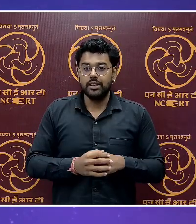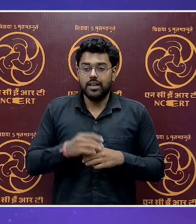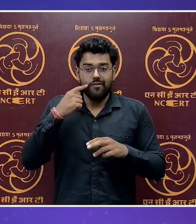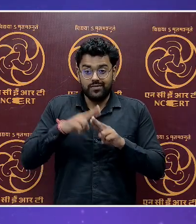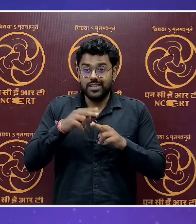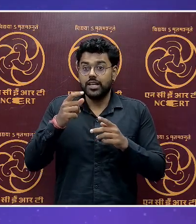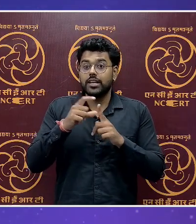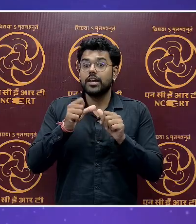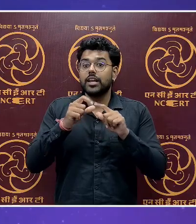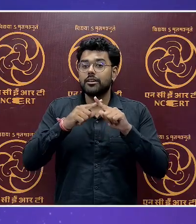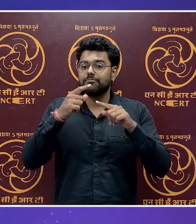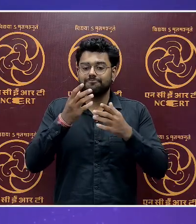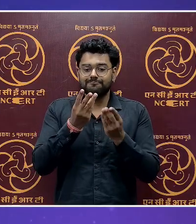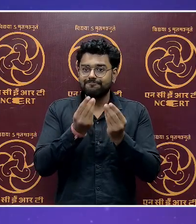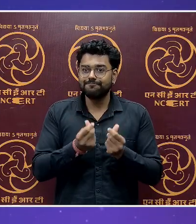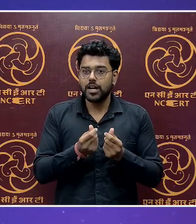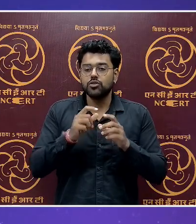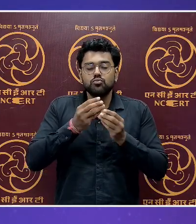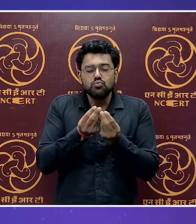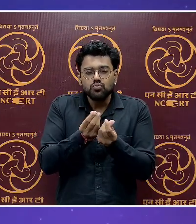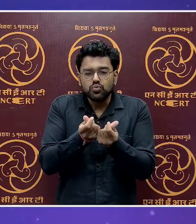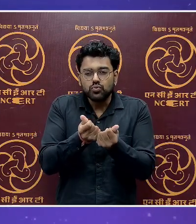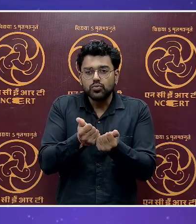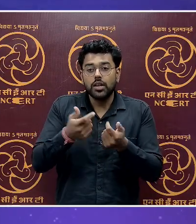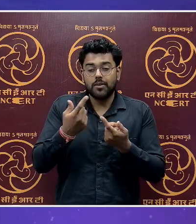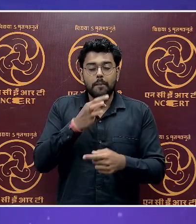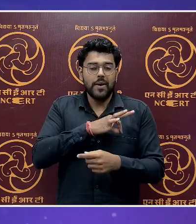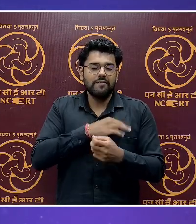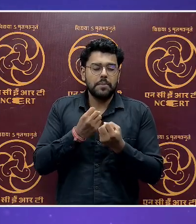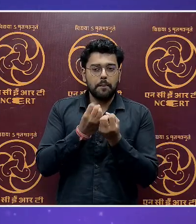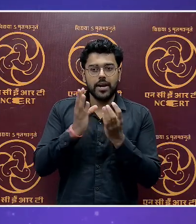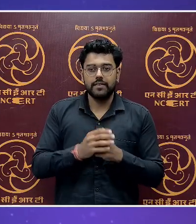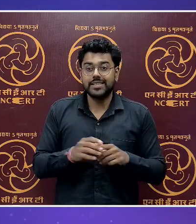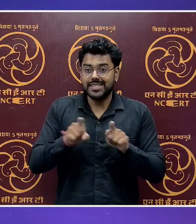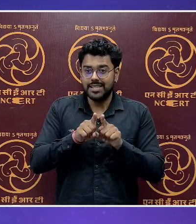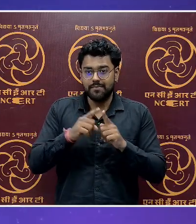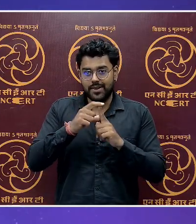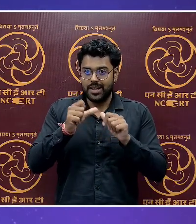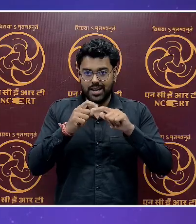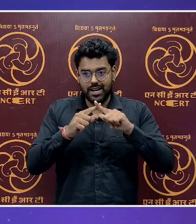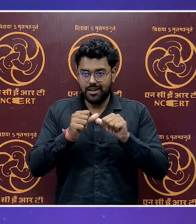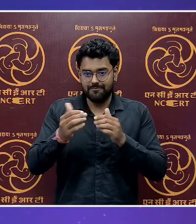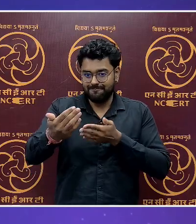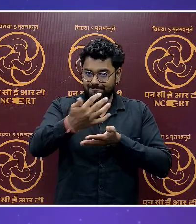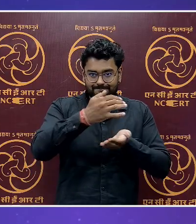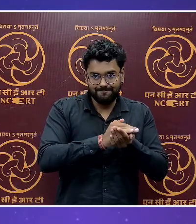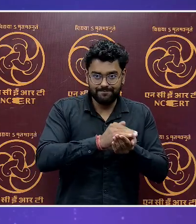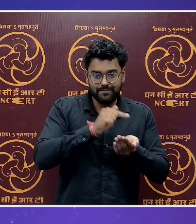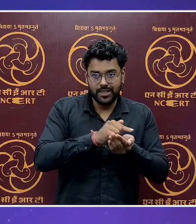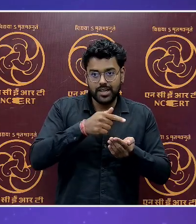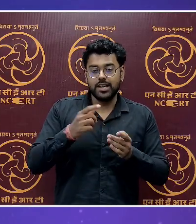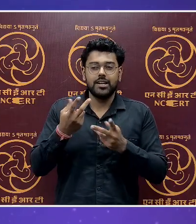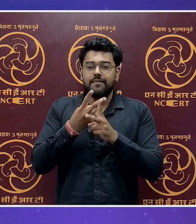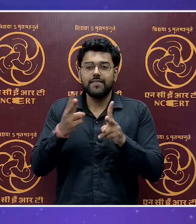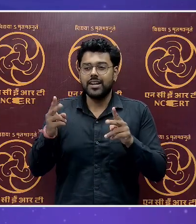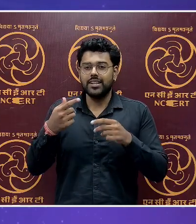a screening is smooth, as well as there are lot of benefits for the collecting the stakeholders data in terms of the dashboards.